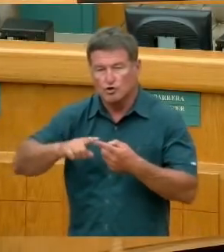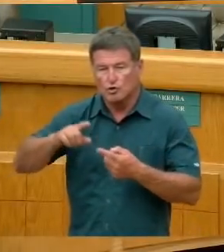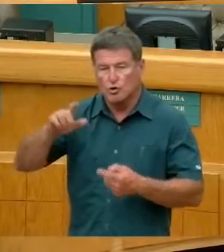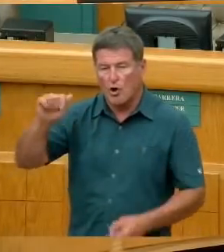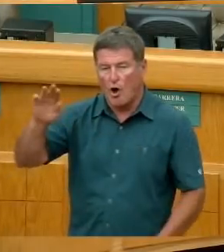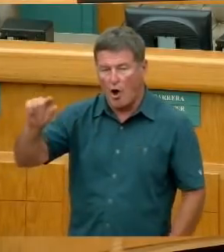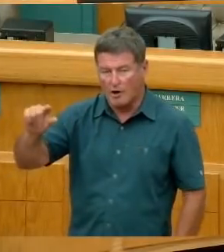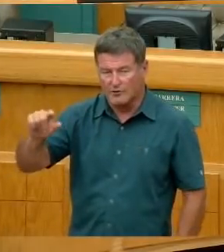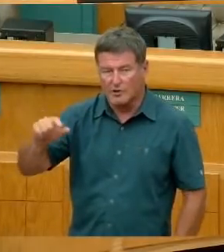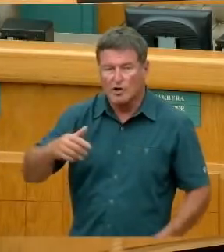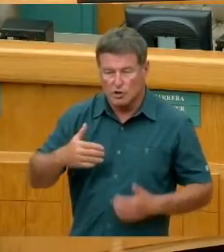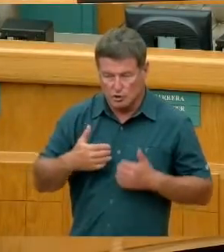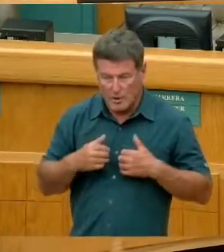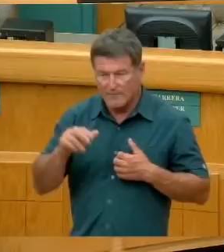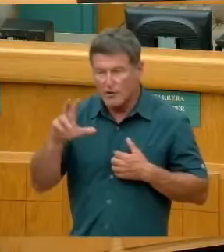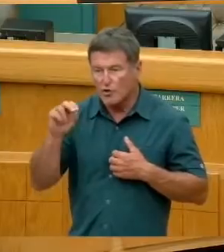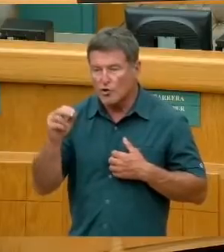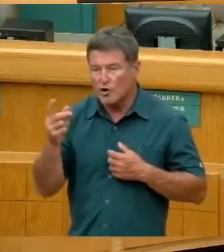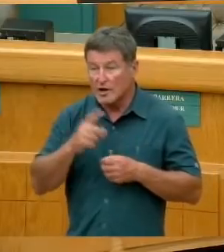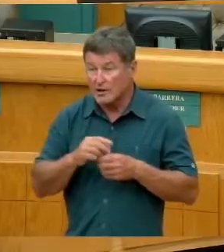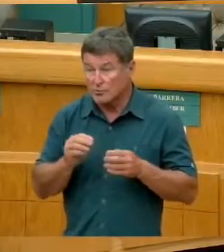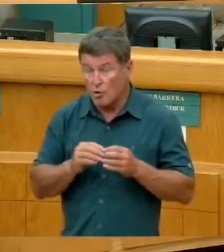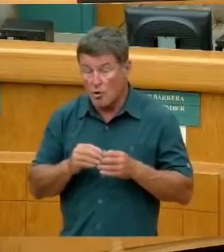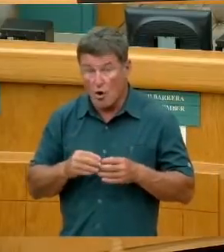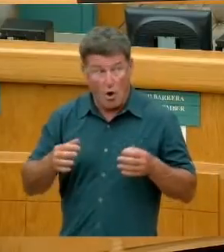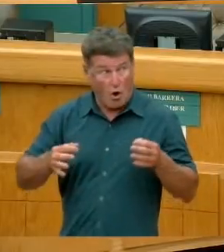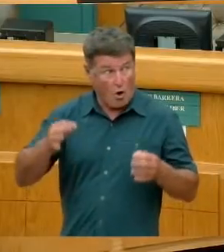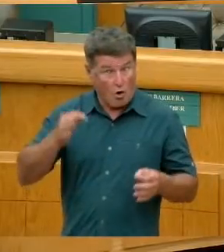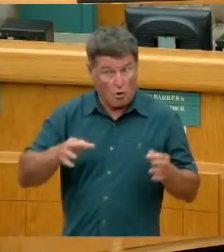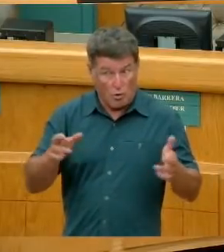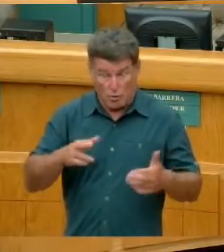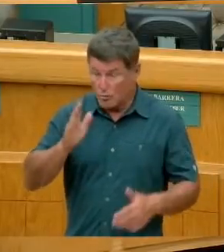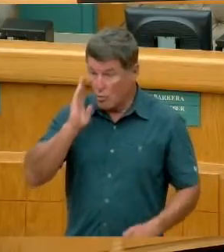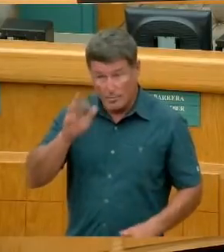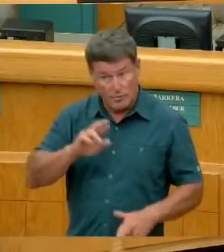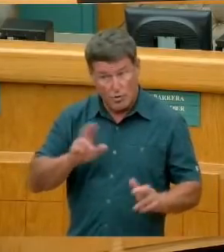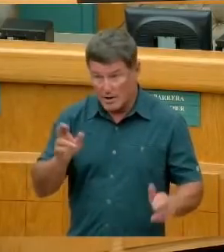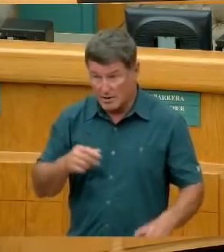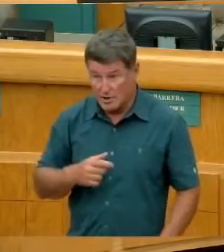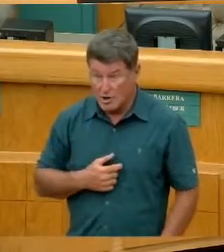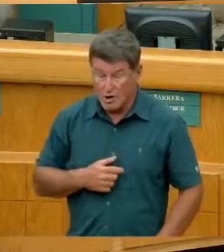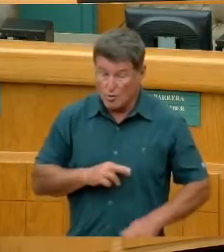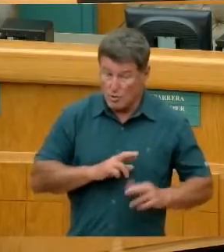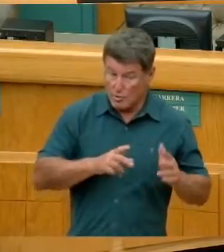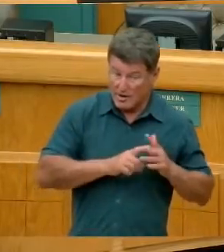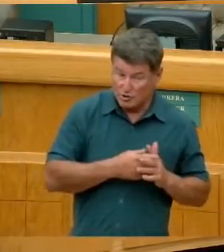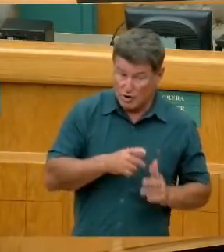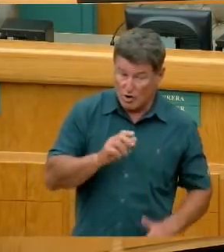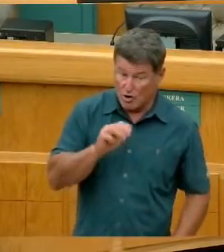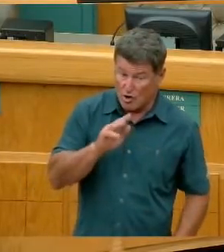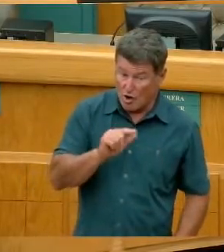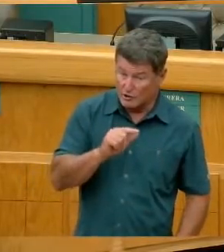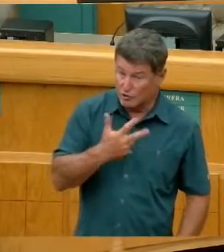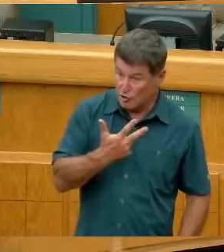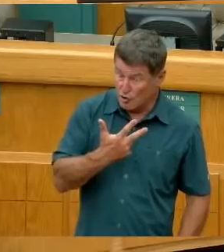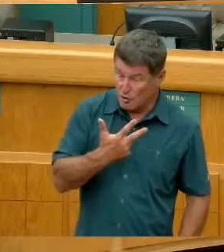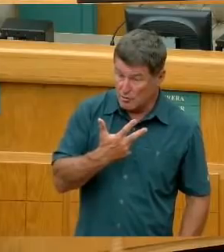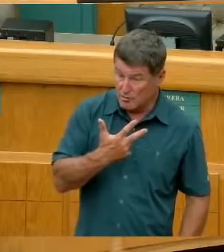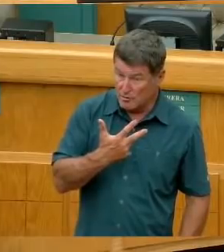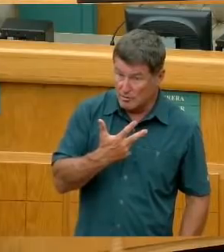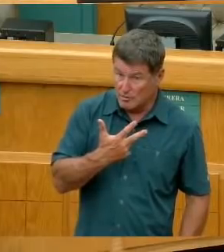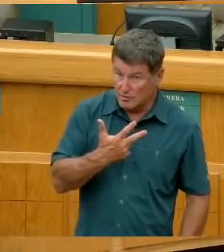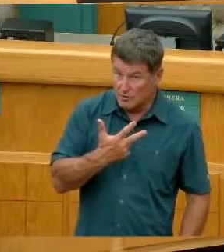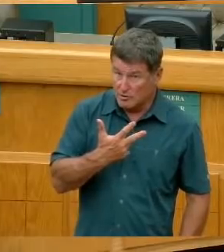days in August to continue to make our preparations. Our courtrooms will be ready. We were going to be ready for August